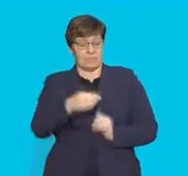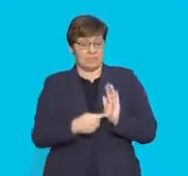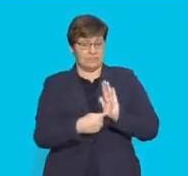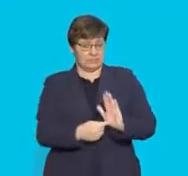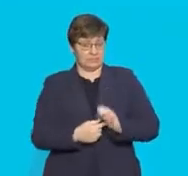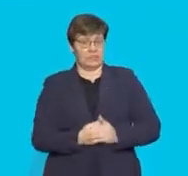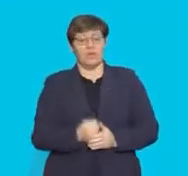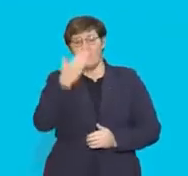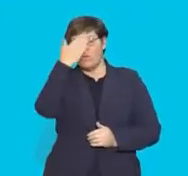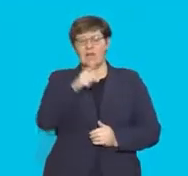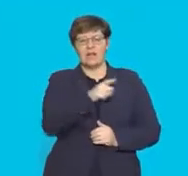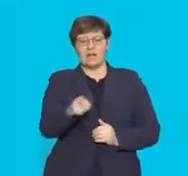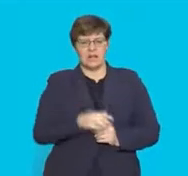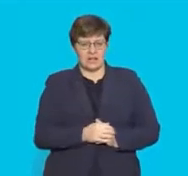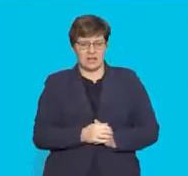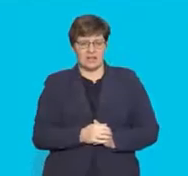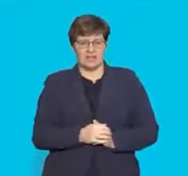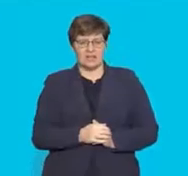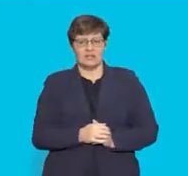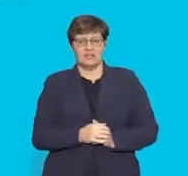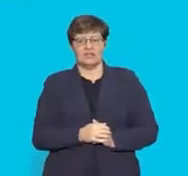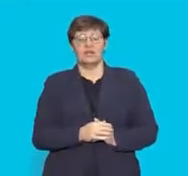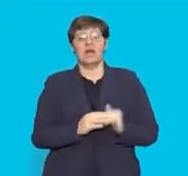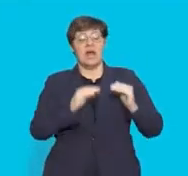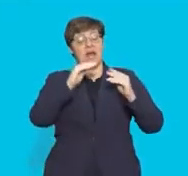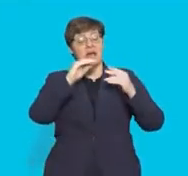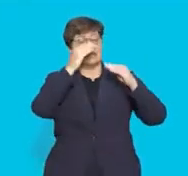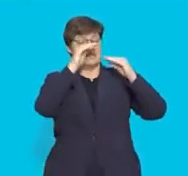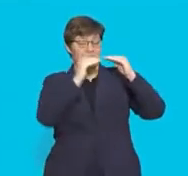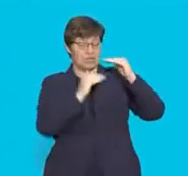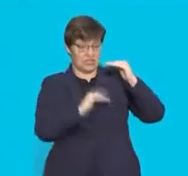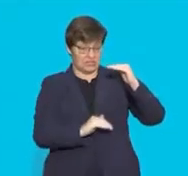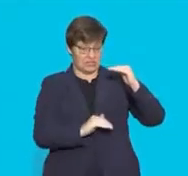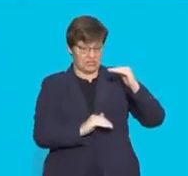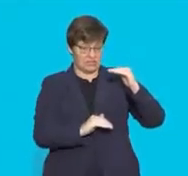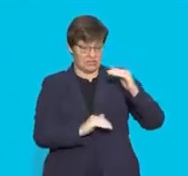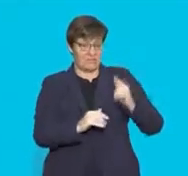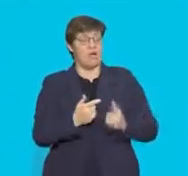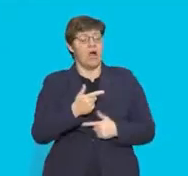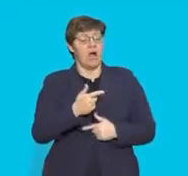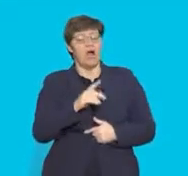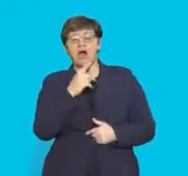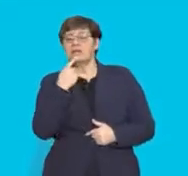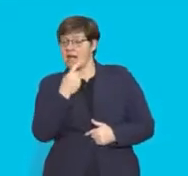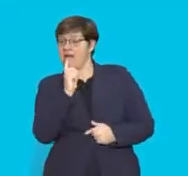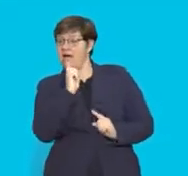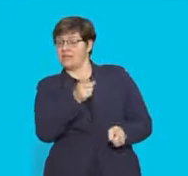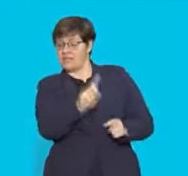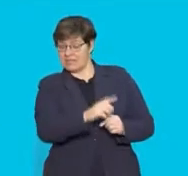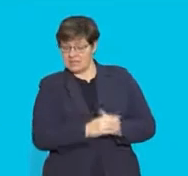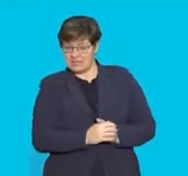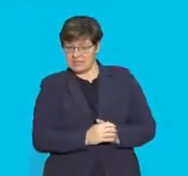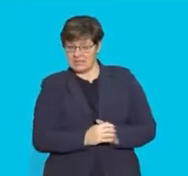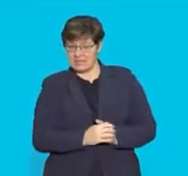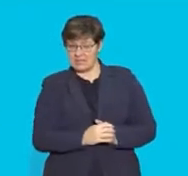We know, look at the methods of depreciation. By now, you should be au fait, you should be actually screaming out the answers.